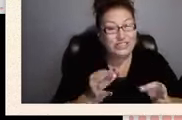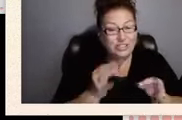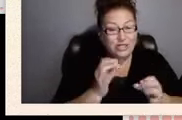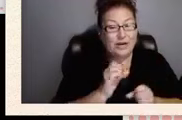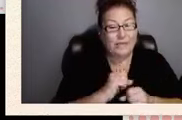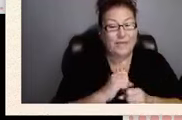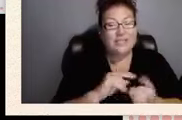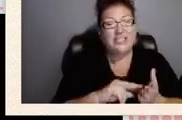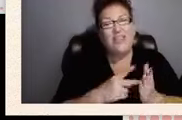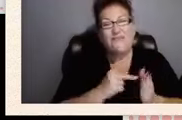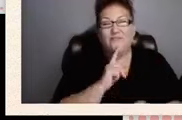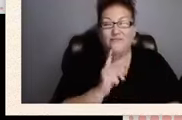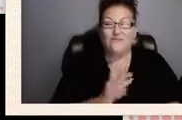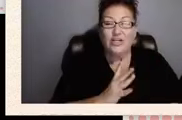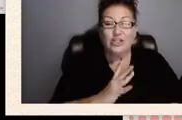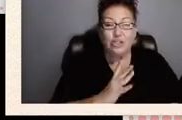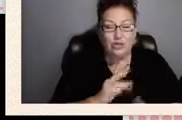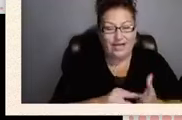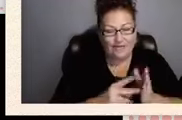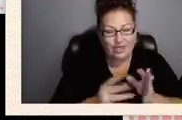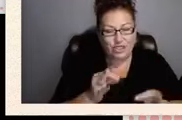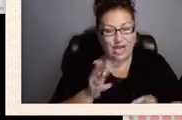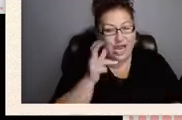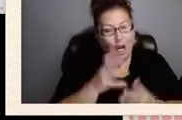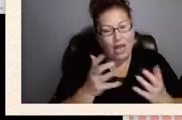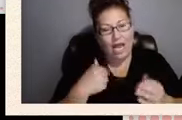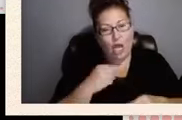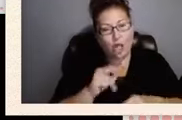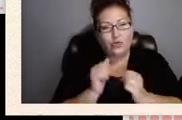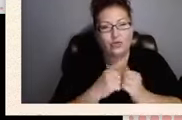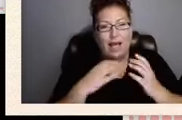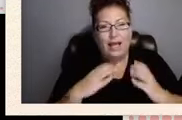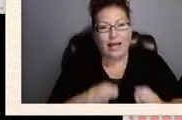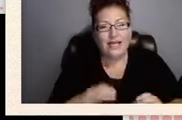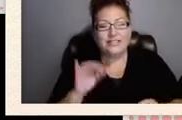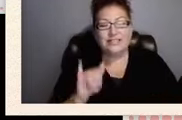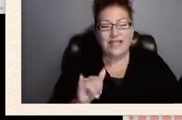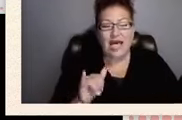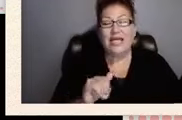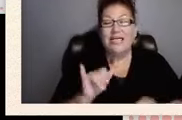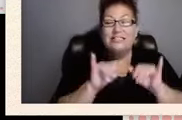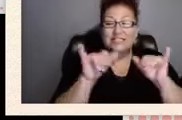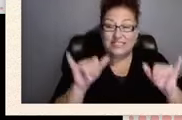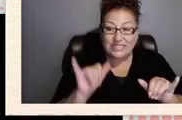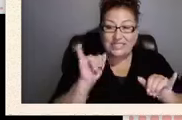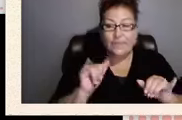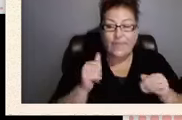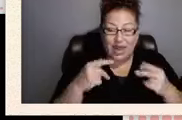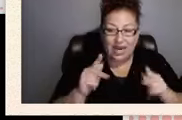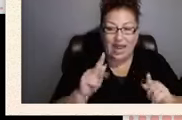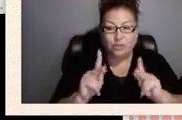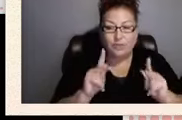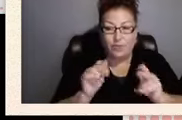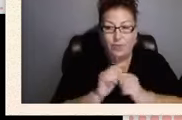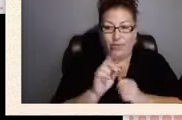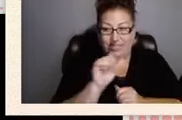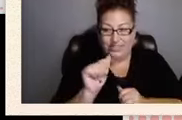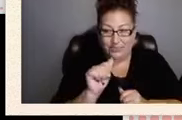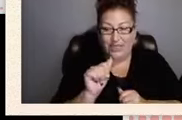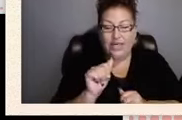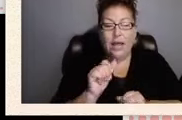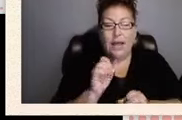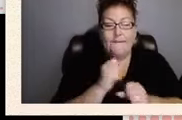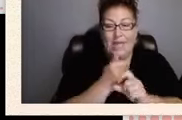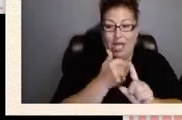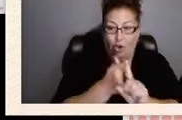that I hear a lot and that I use with my clients, is that it is a system that allows people with disabilities to make their own